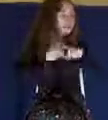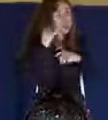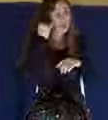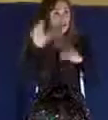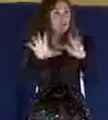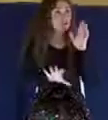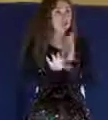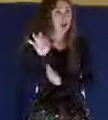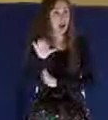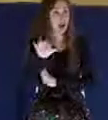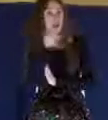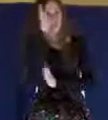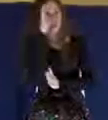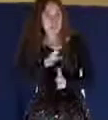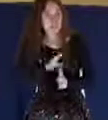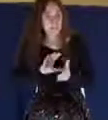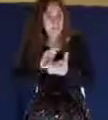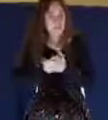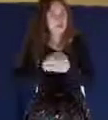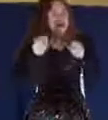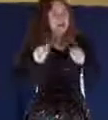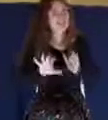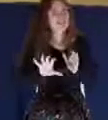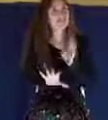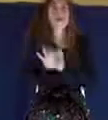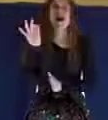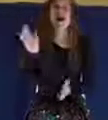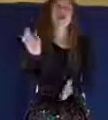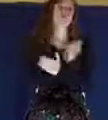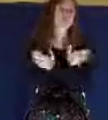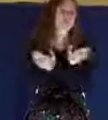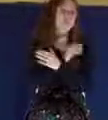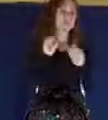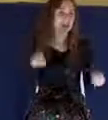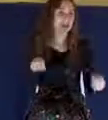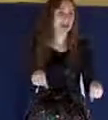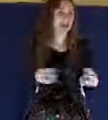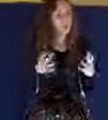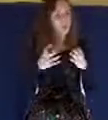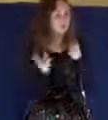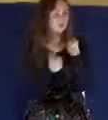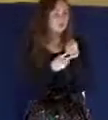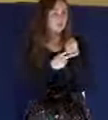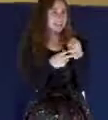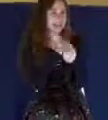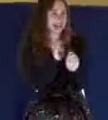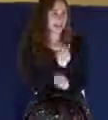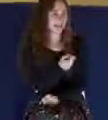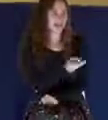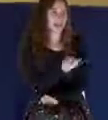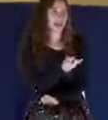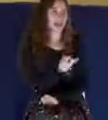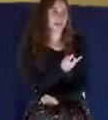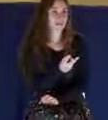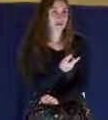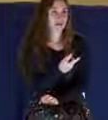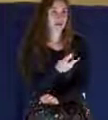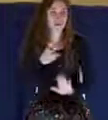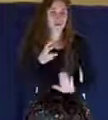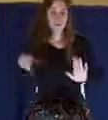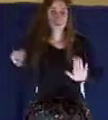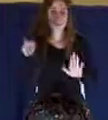surely find rest. She wants to spare them restlessness and